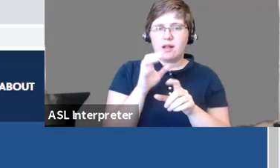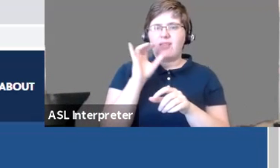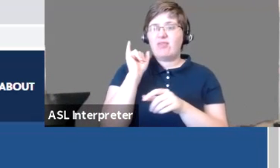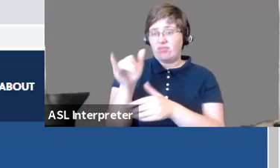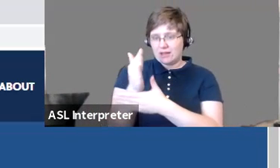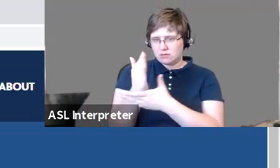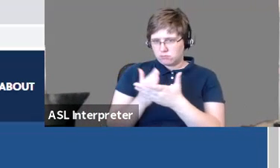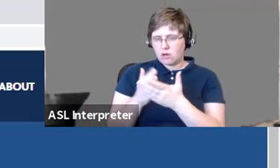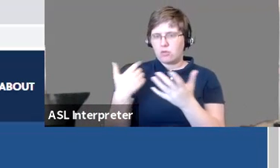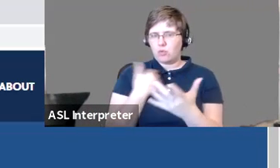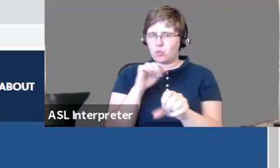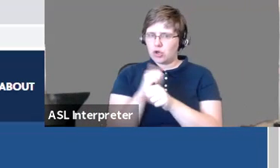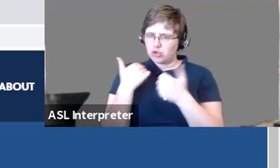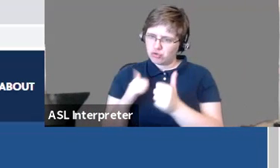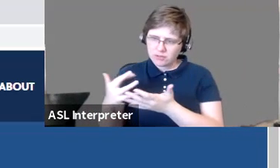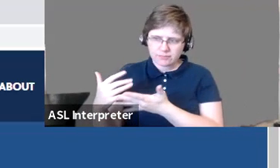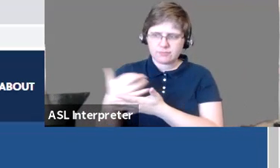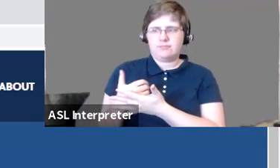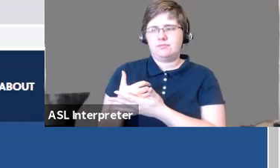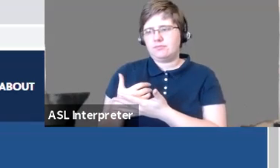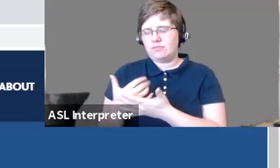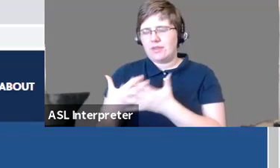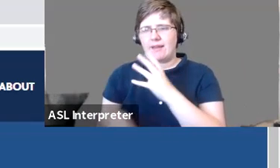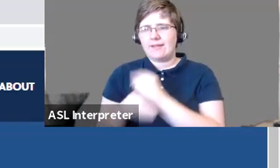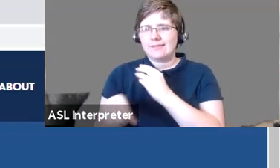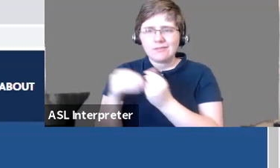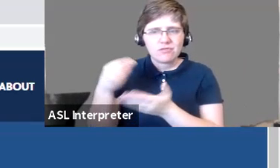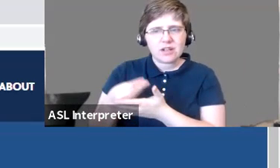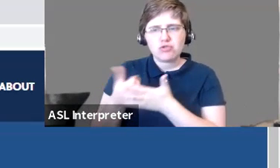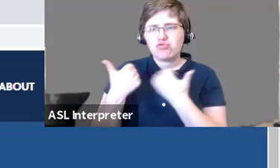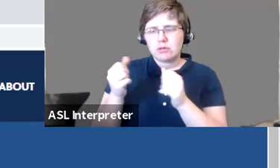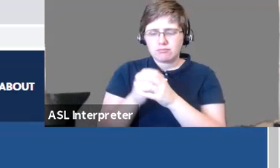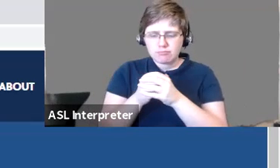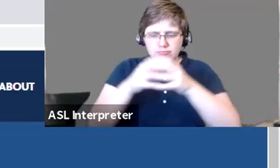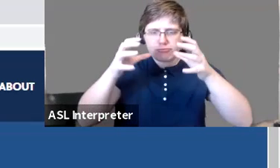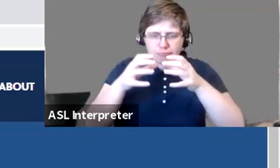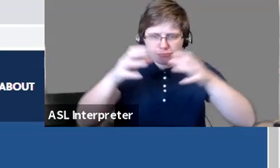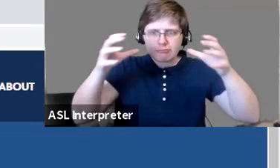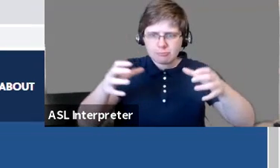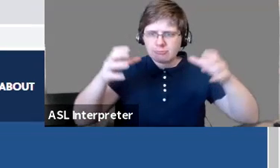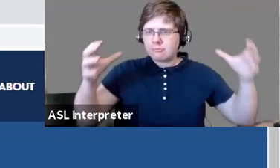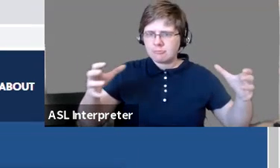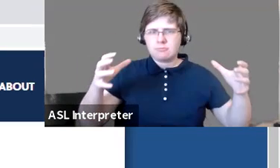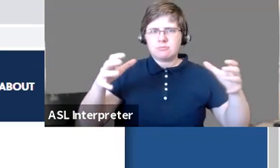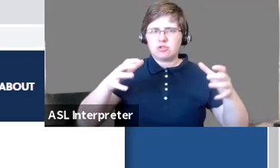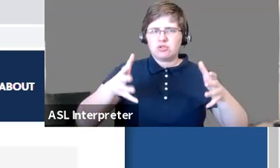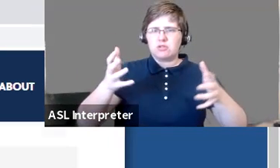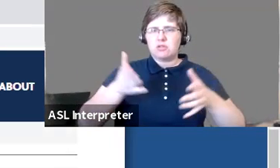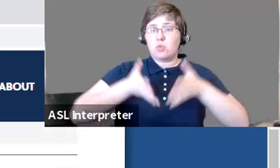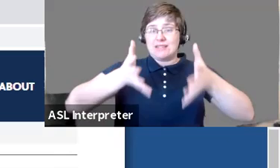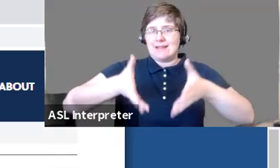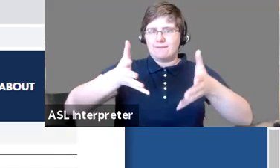of what we're working on, trying to get additional funding to be able to expand the scope to the remaining part